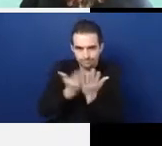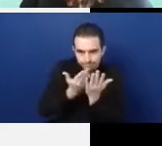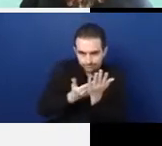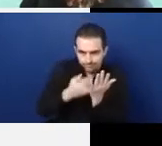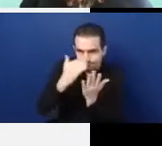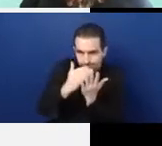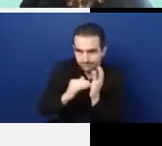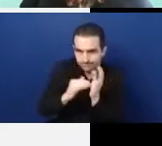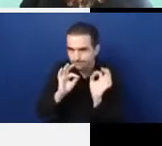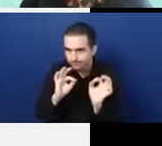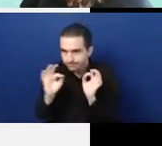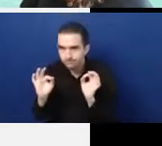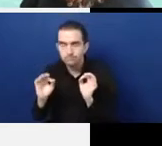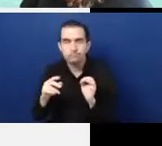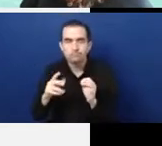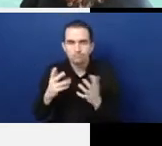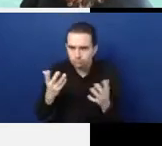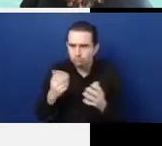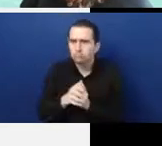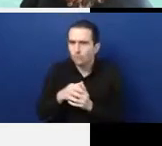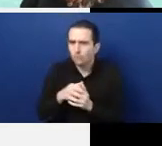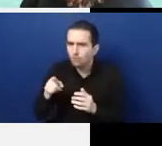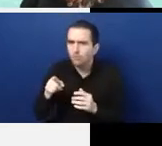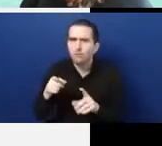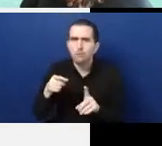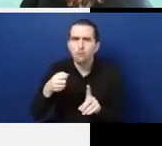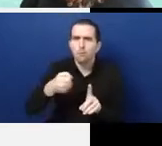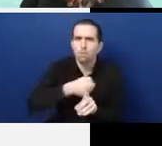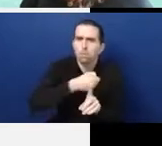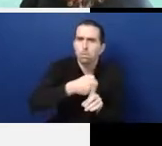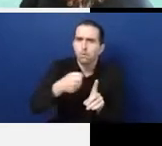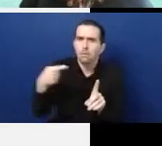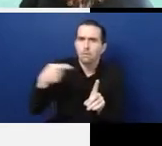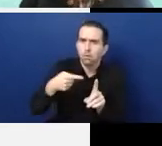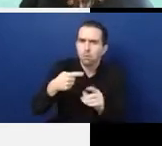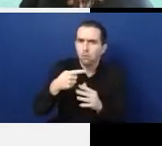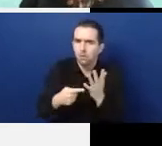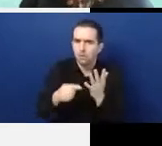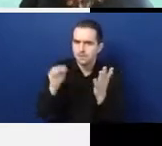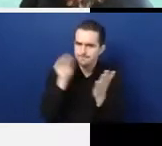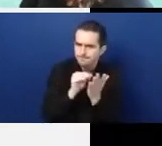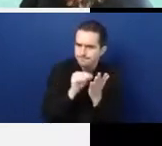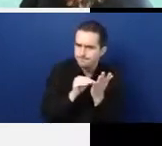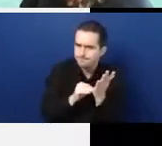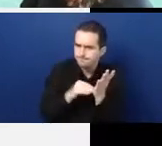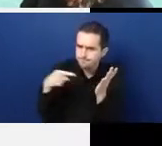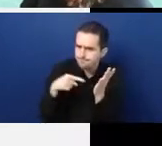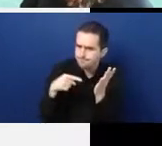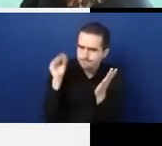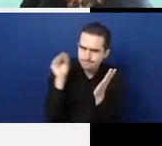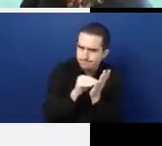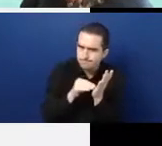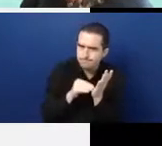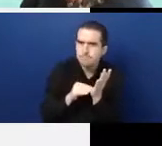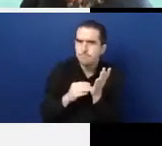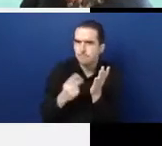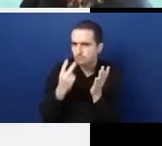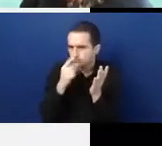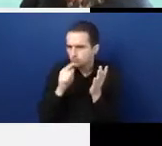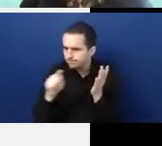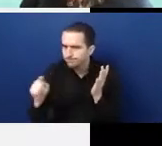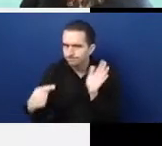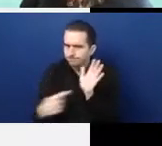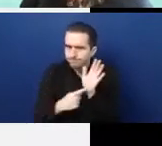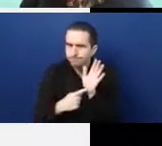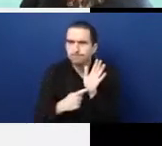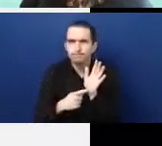requires continuous training so that people know their roles and responsibilities that they have to play when they